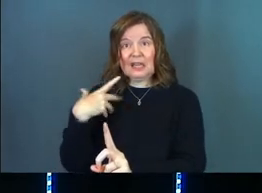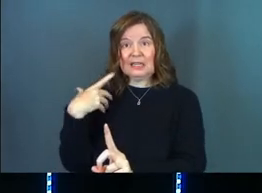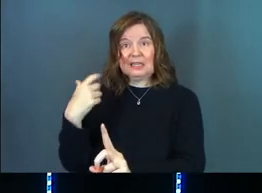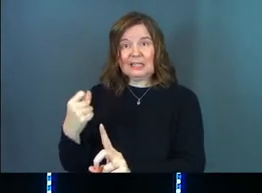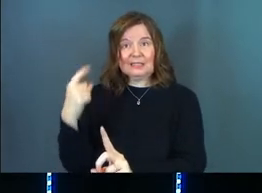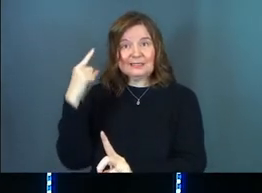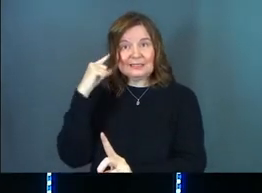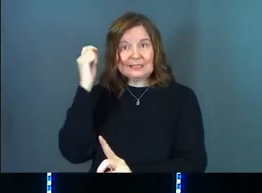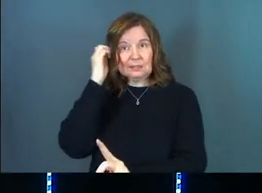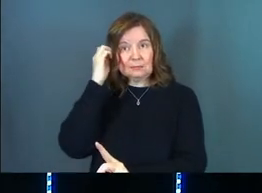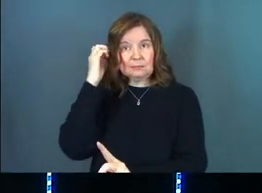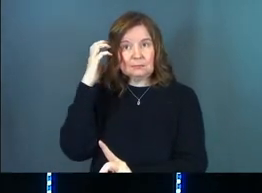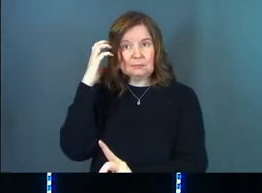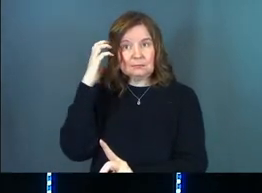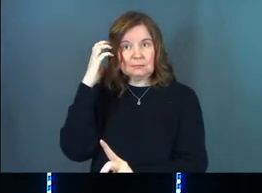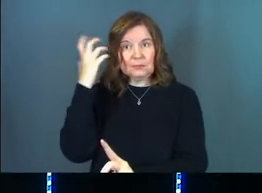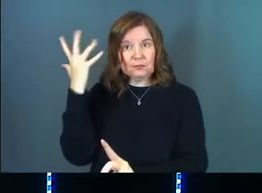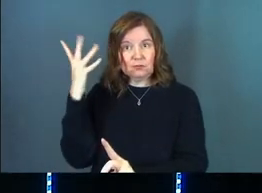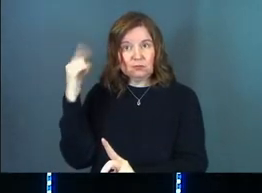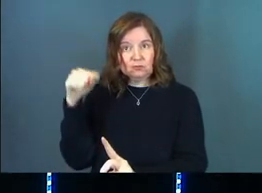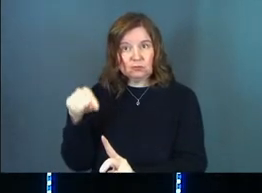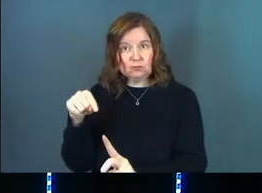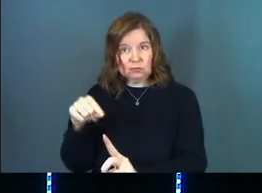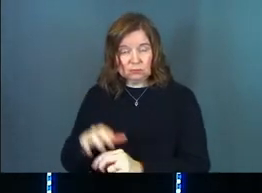heals his ear.